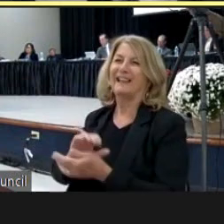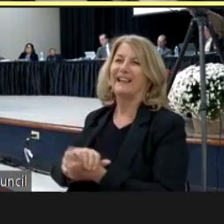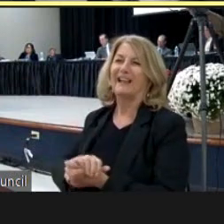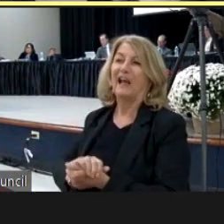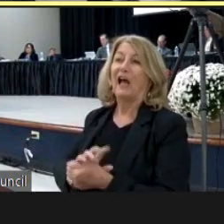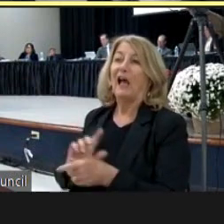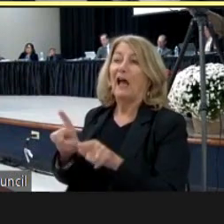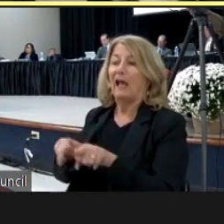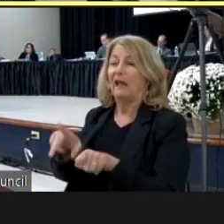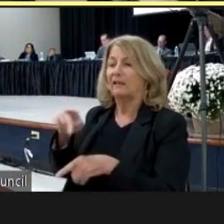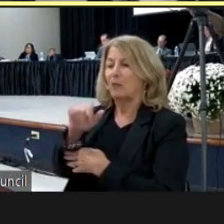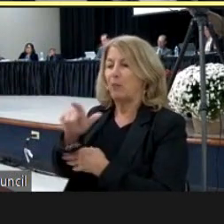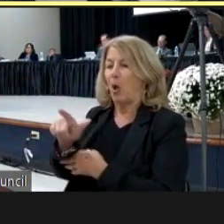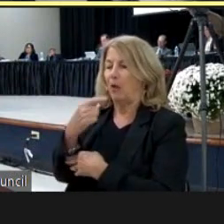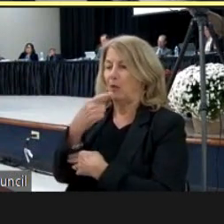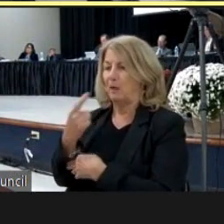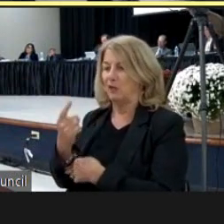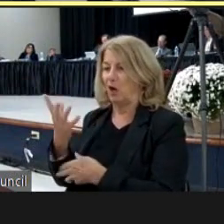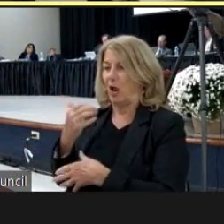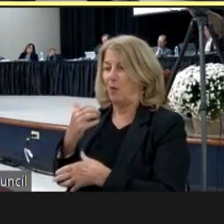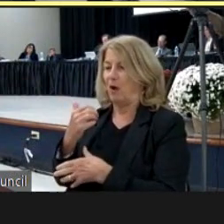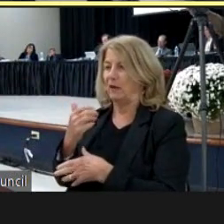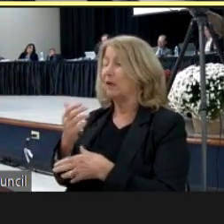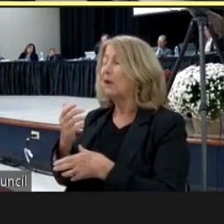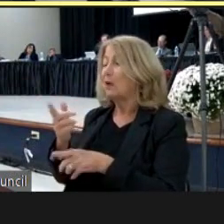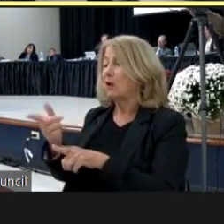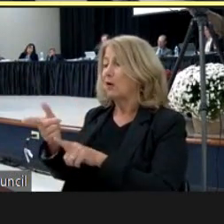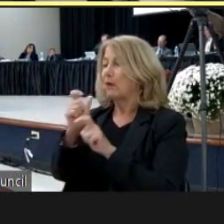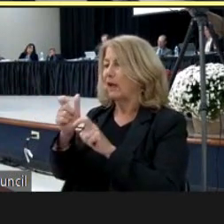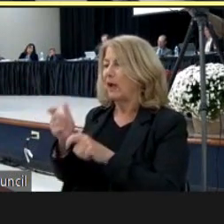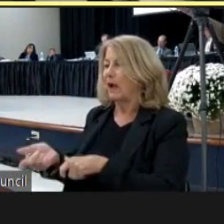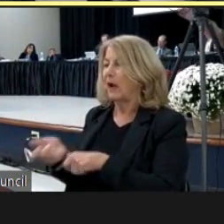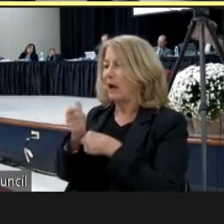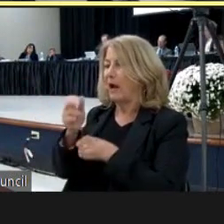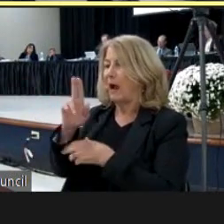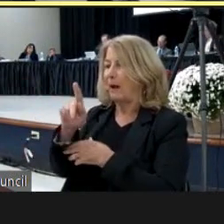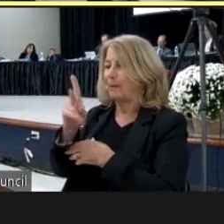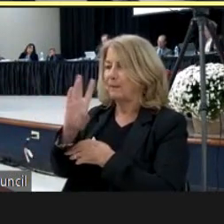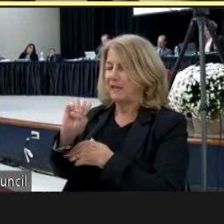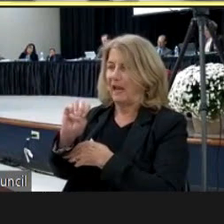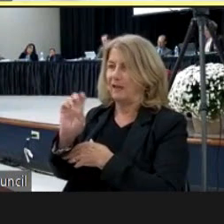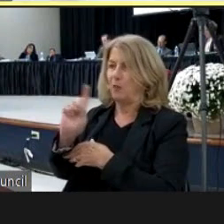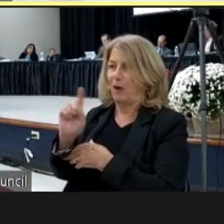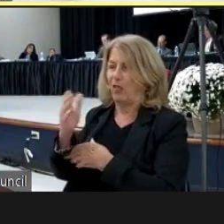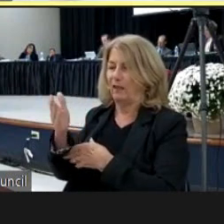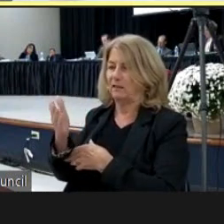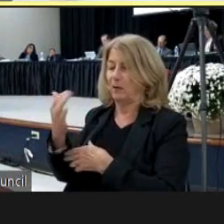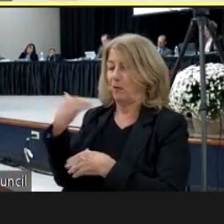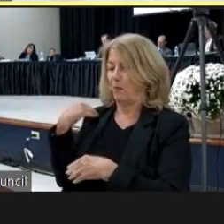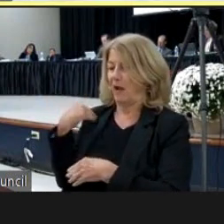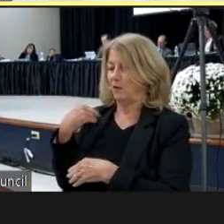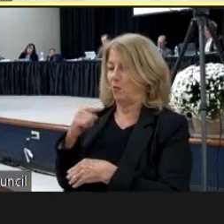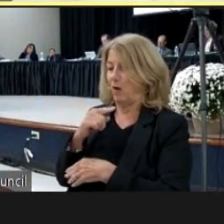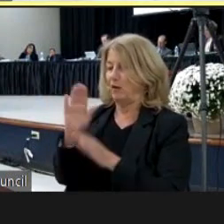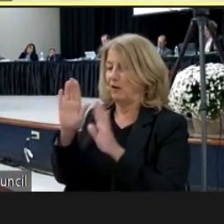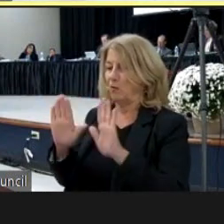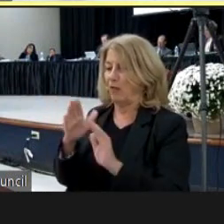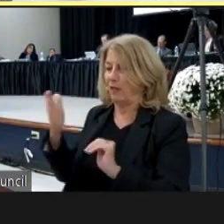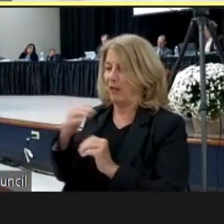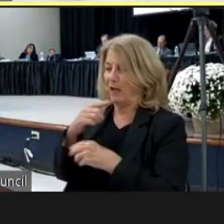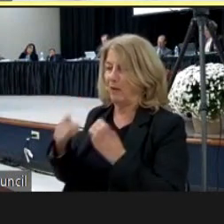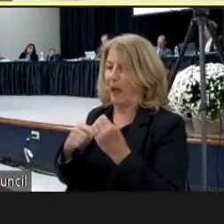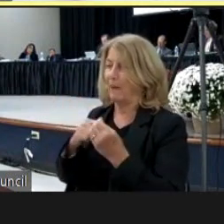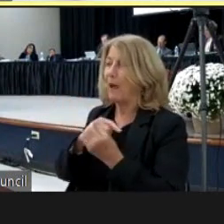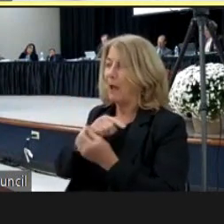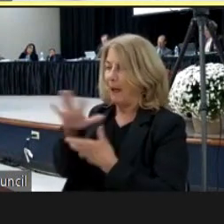As Paul mentioned, I want to give you a quick update as to where things are. As a reminder, one of the great things about a mixed-use